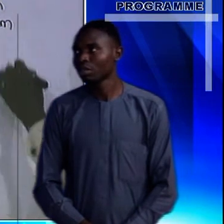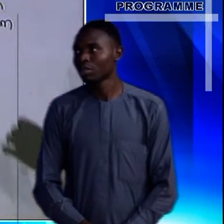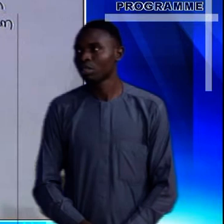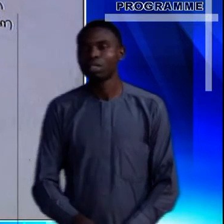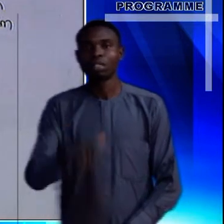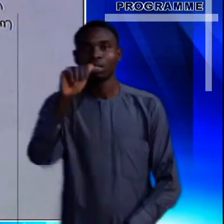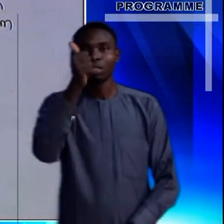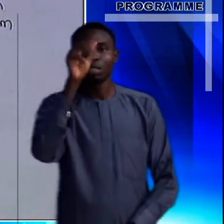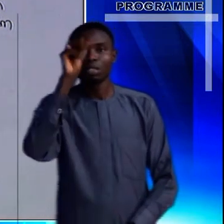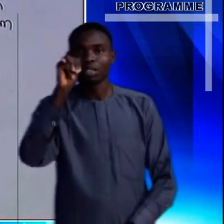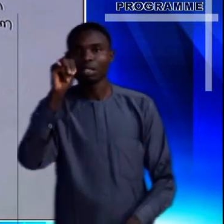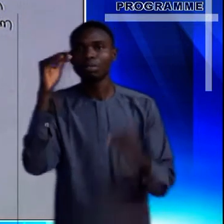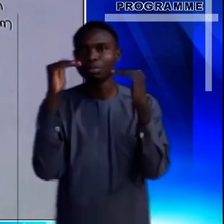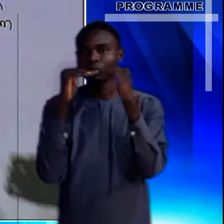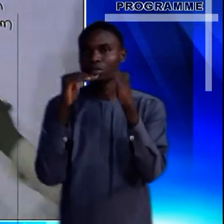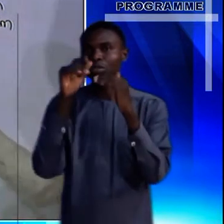decameter.